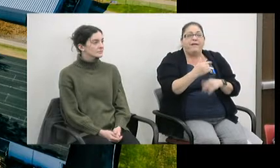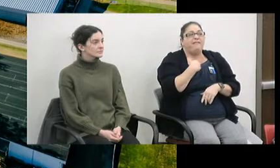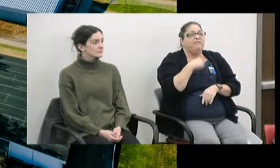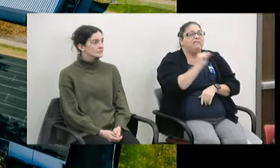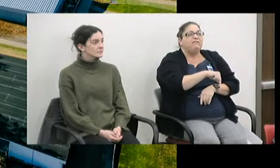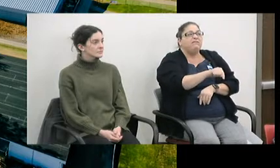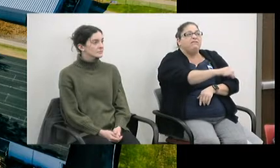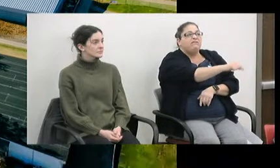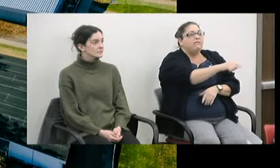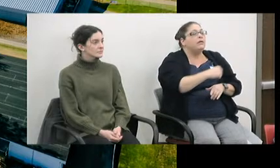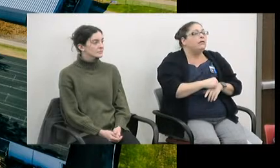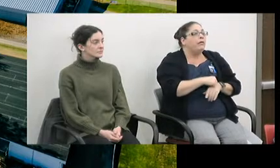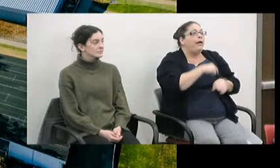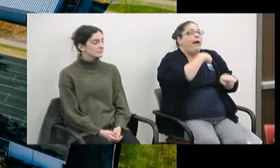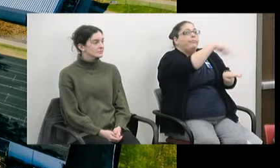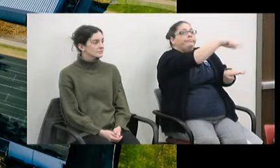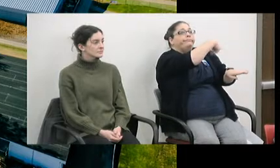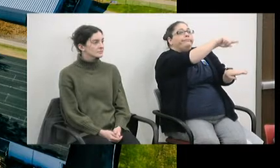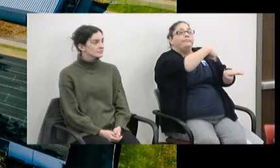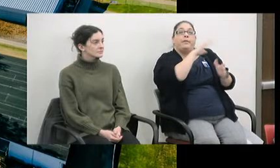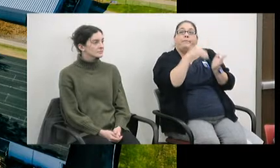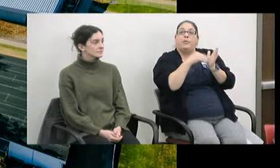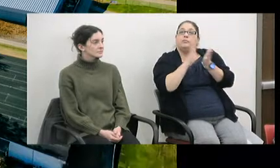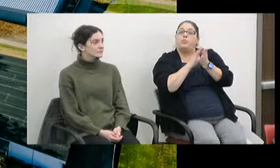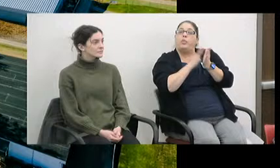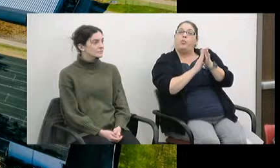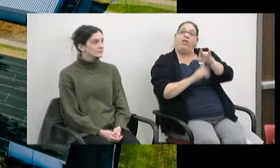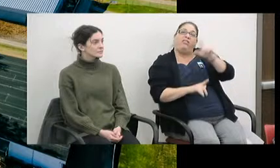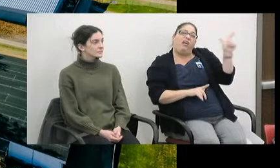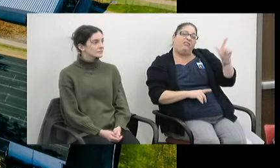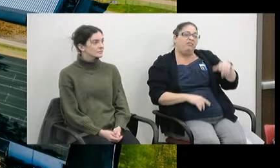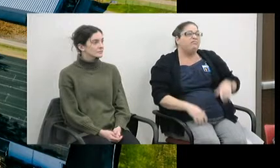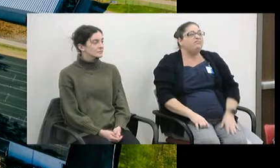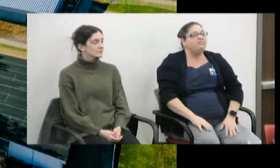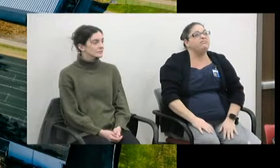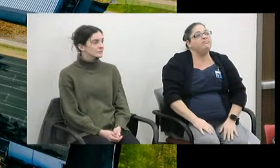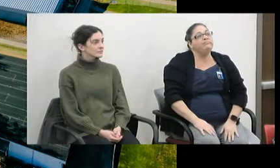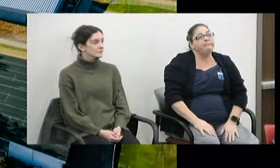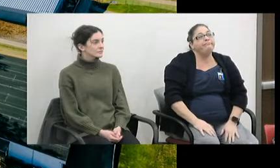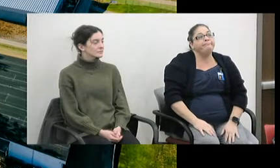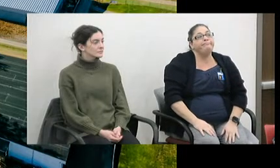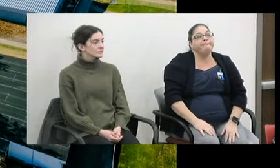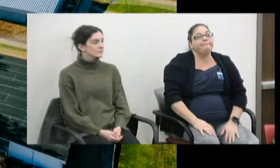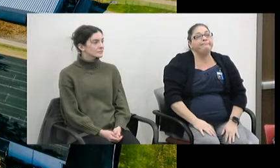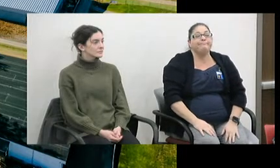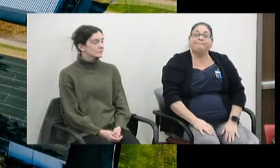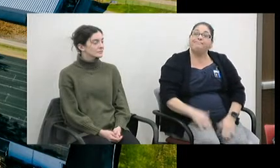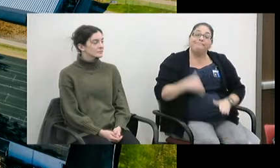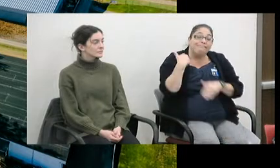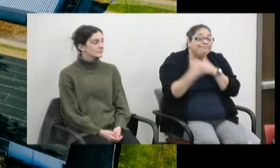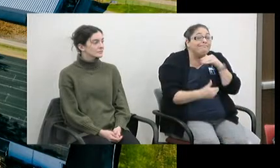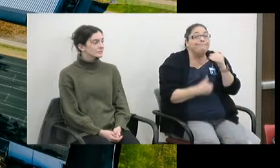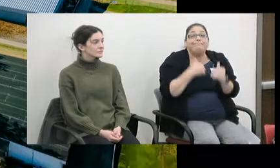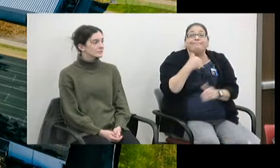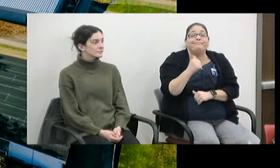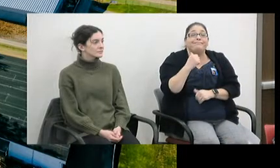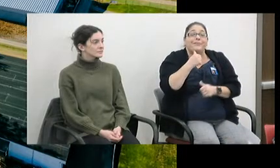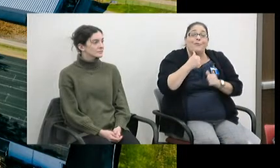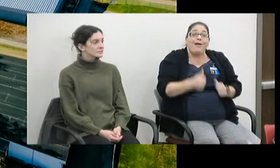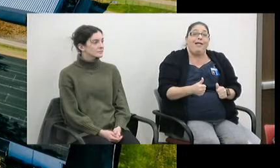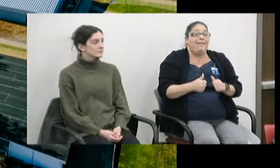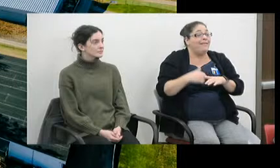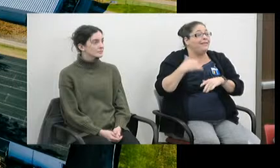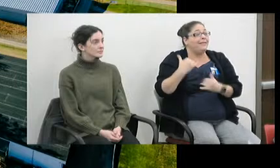then, obviously, we've got our middle school going down that way. So things are going well. We